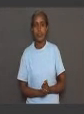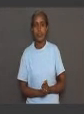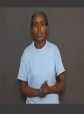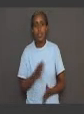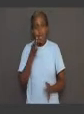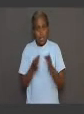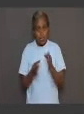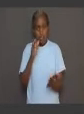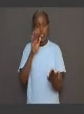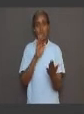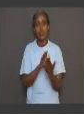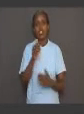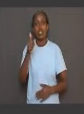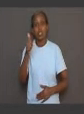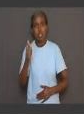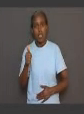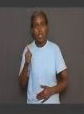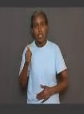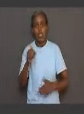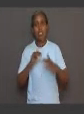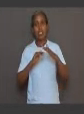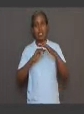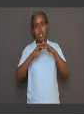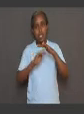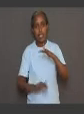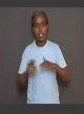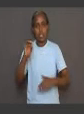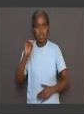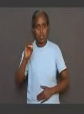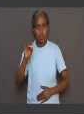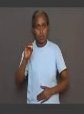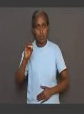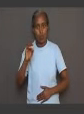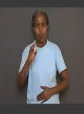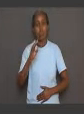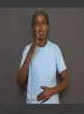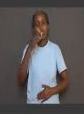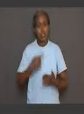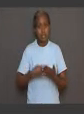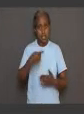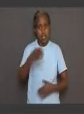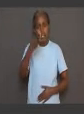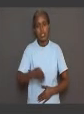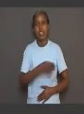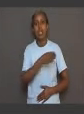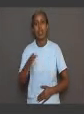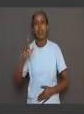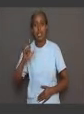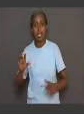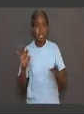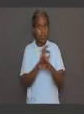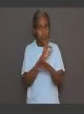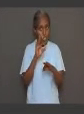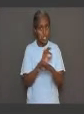If the coefficient a is less than 0, then the graph of the linear